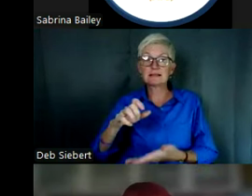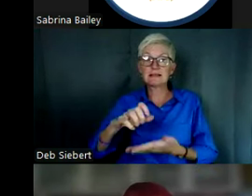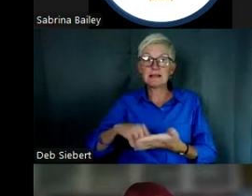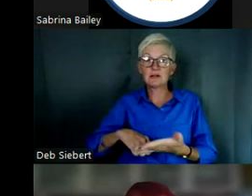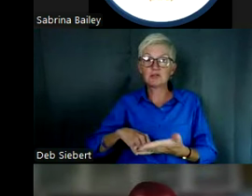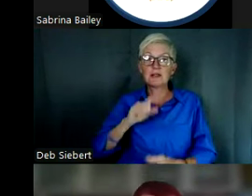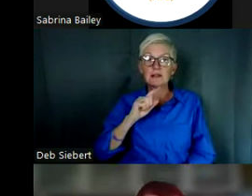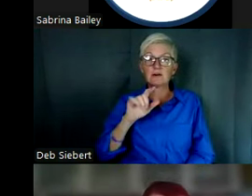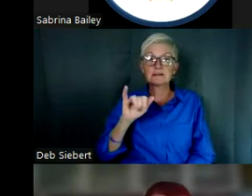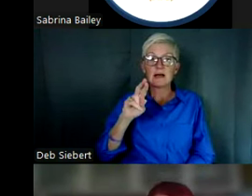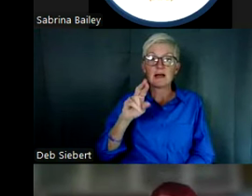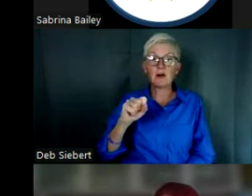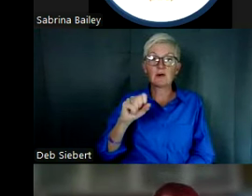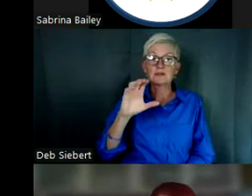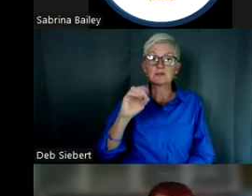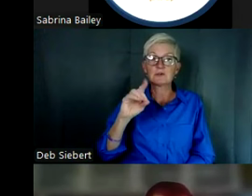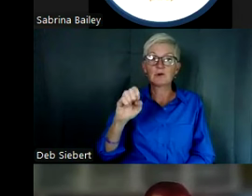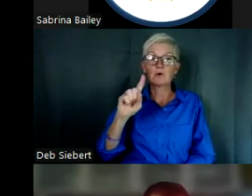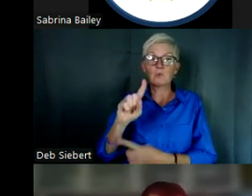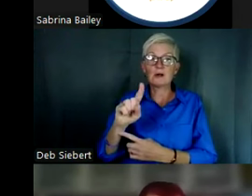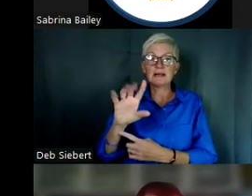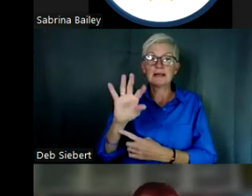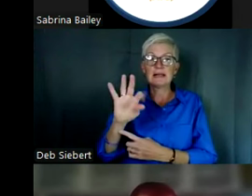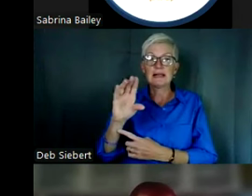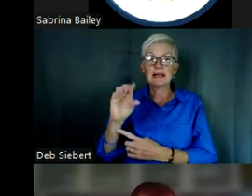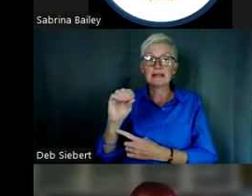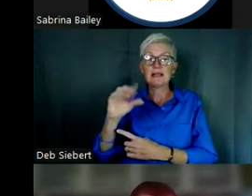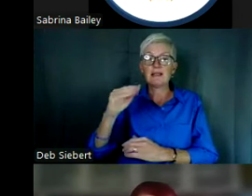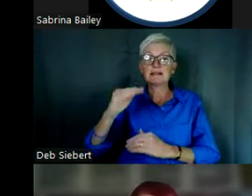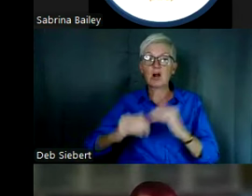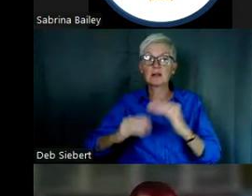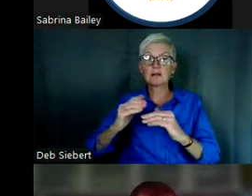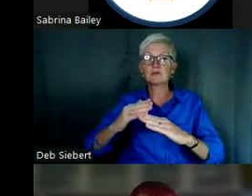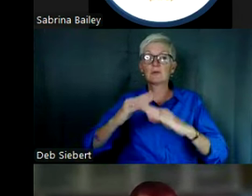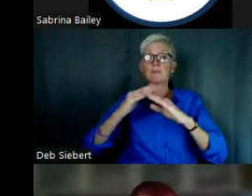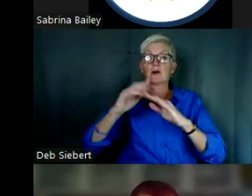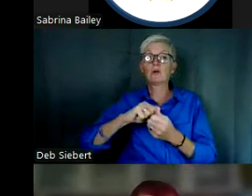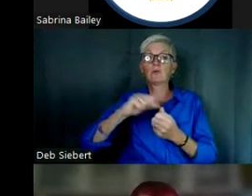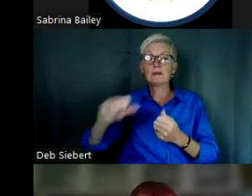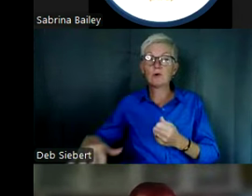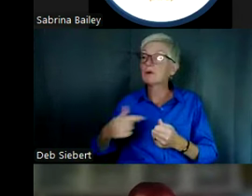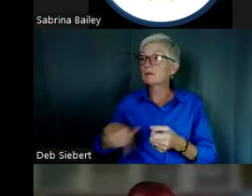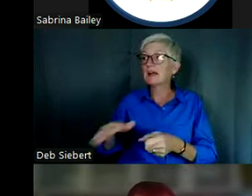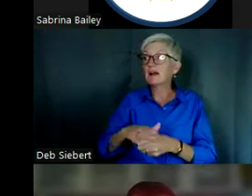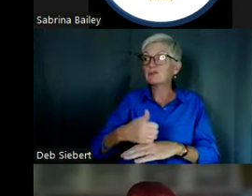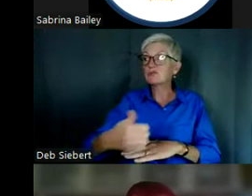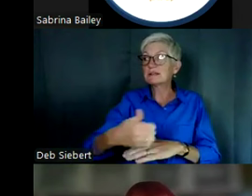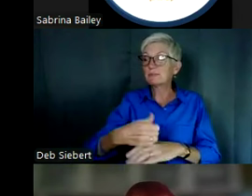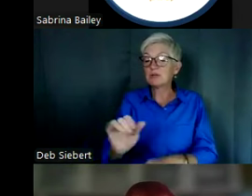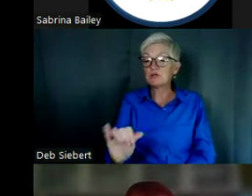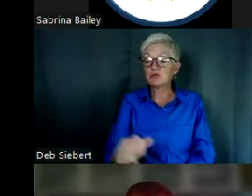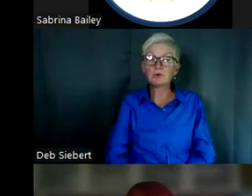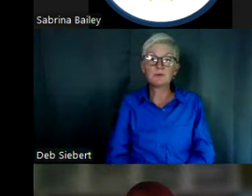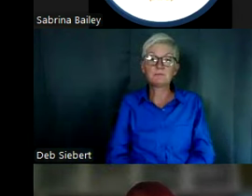Code 190, which is an architectural barrier removal tax deduction, also covers transportation. This does not